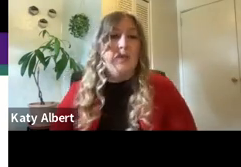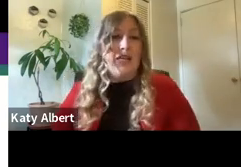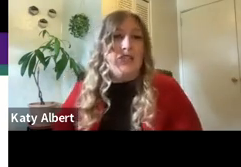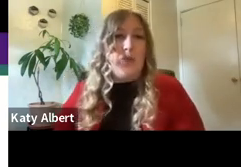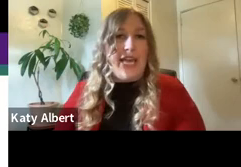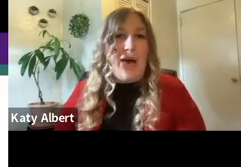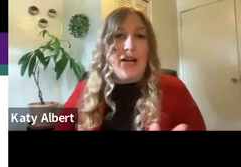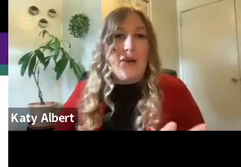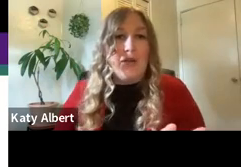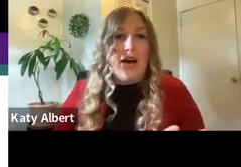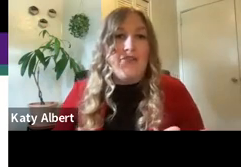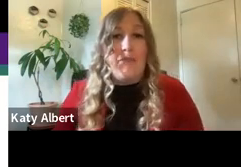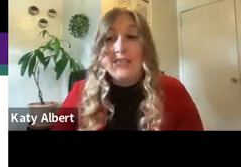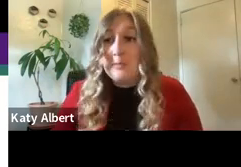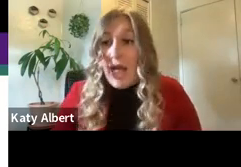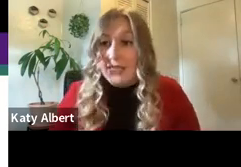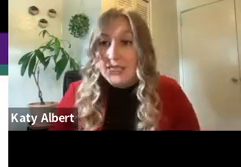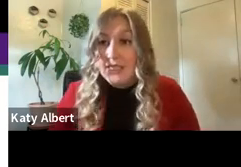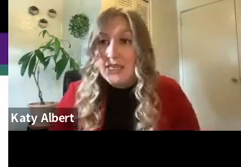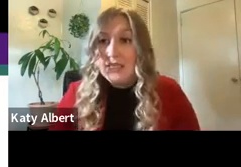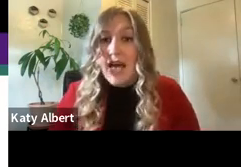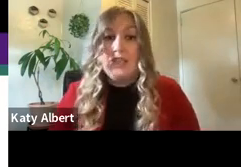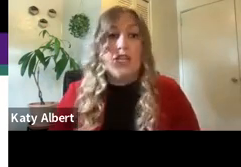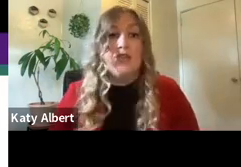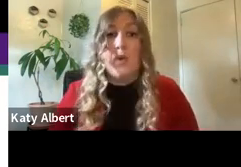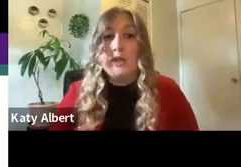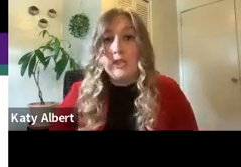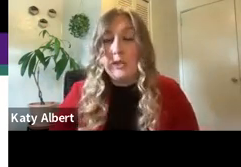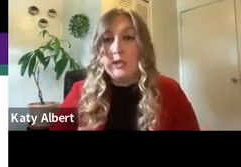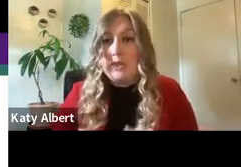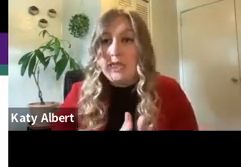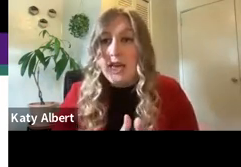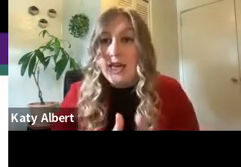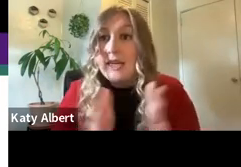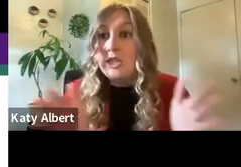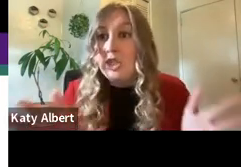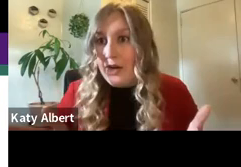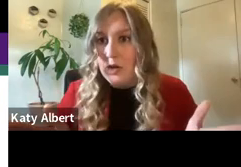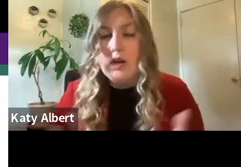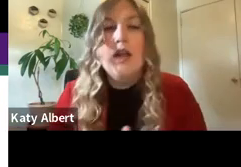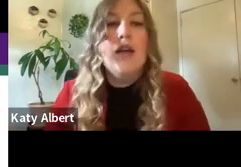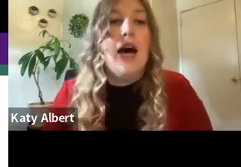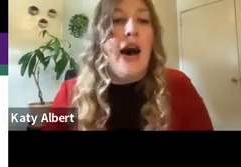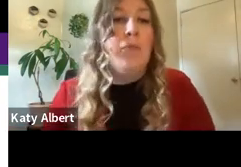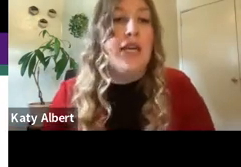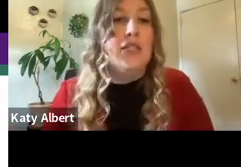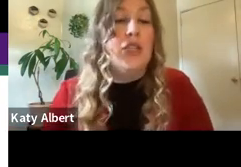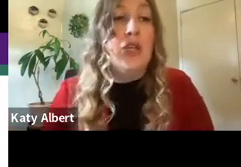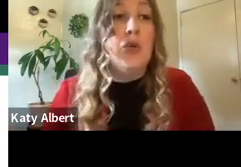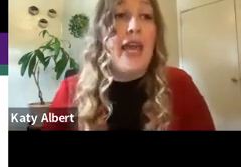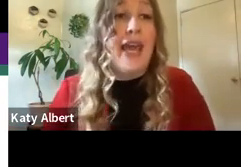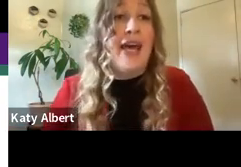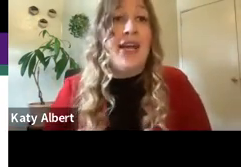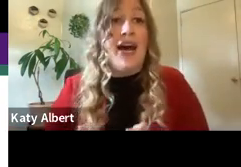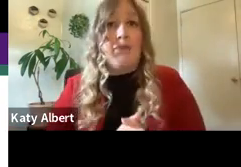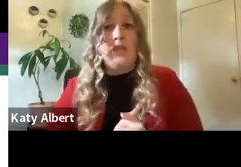I also wanted to recap a couple of best practices just for social media in general, because